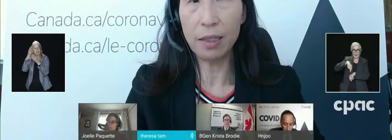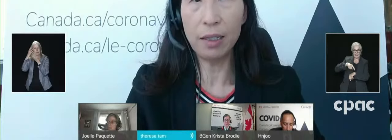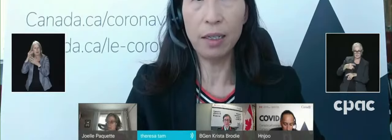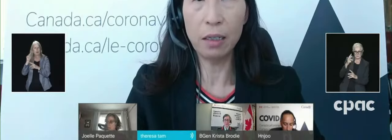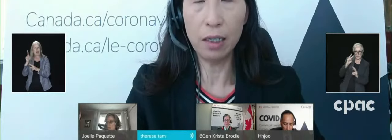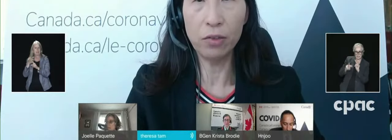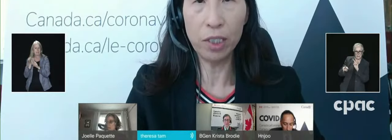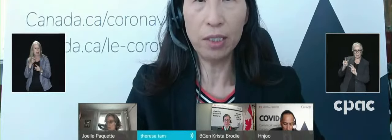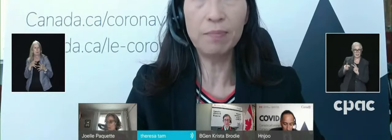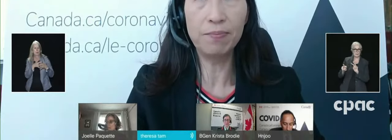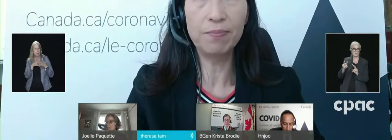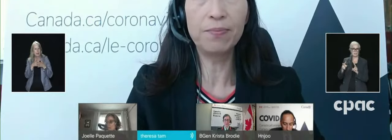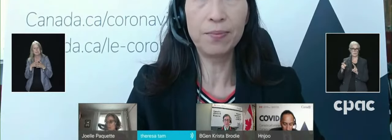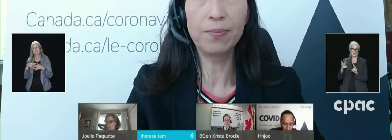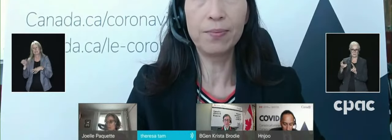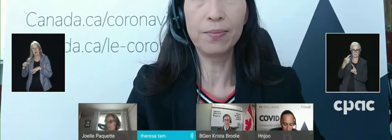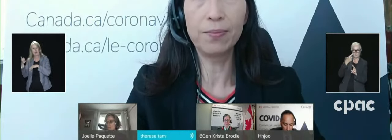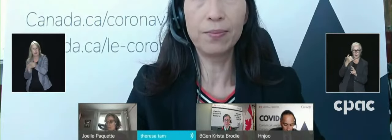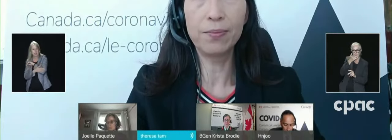United States and other countries.